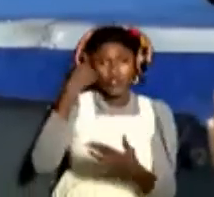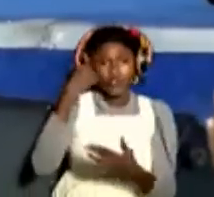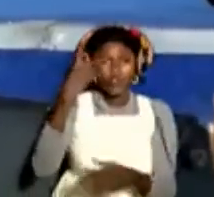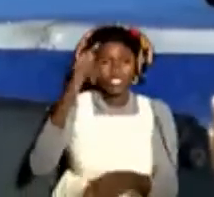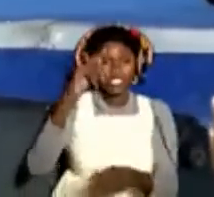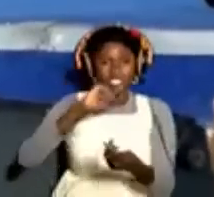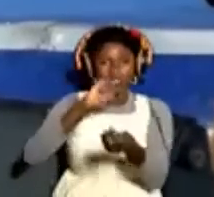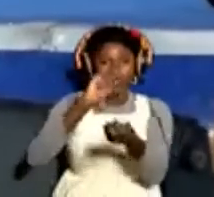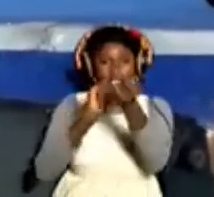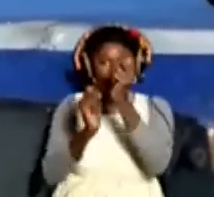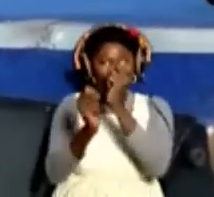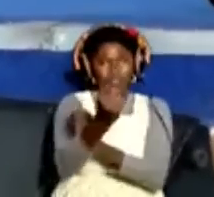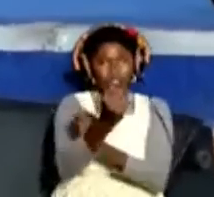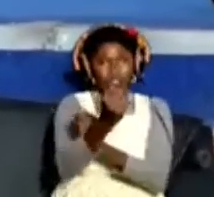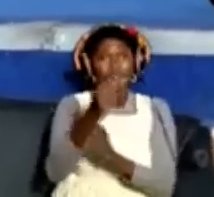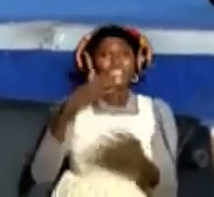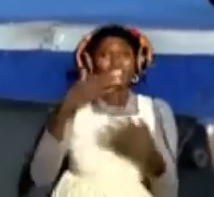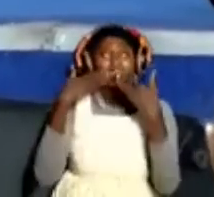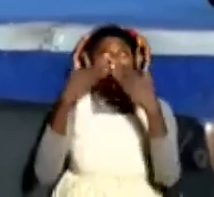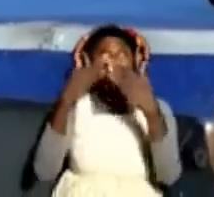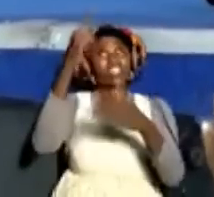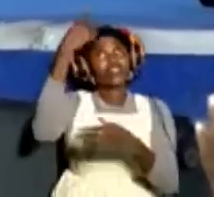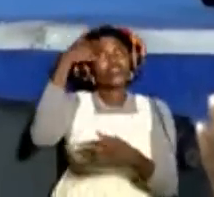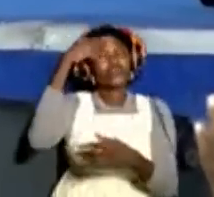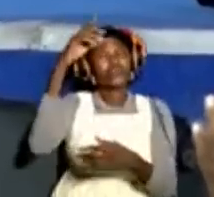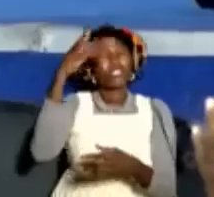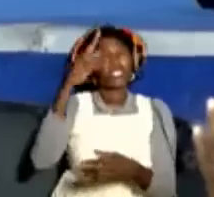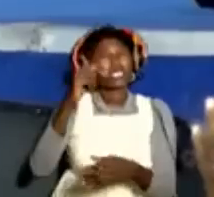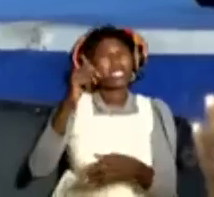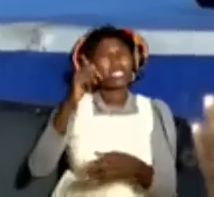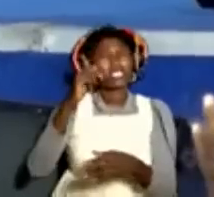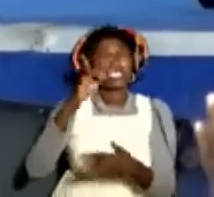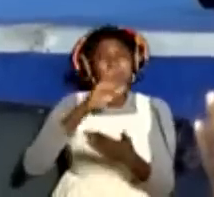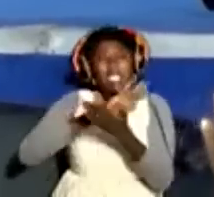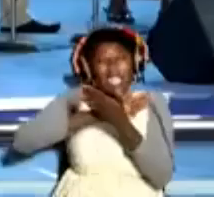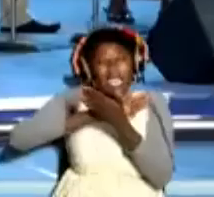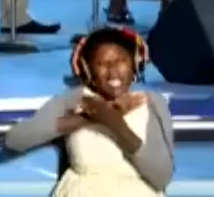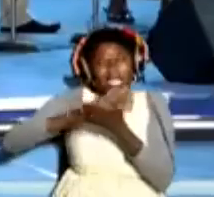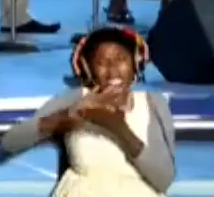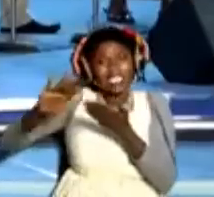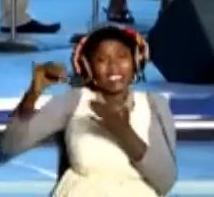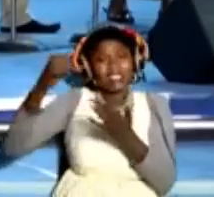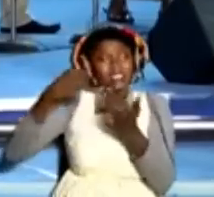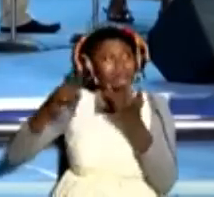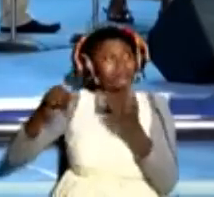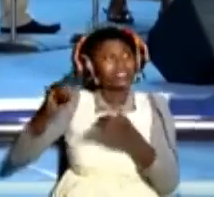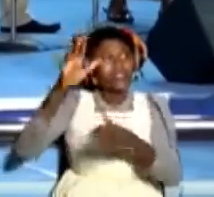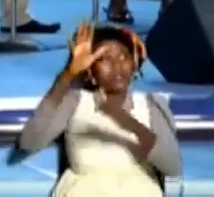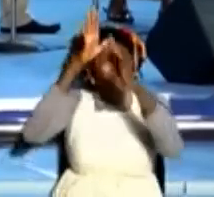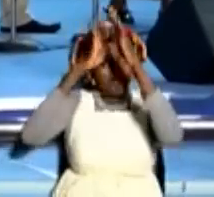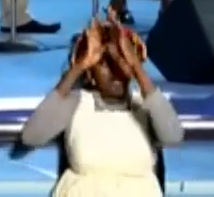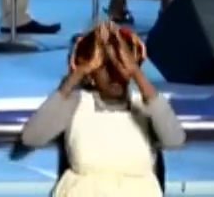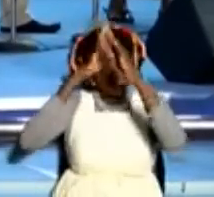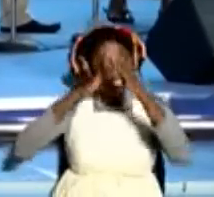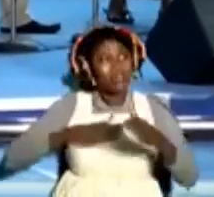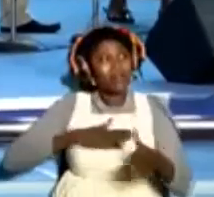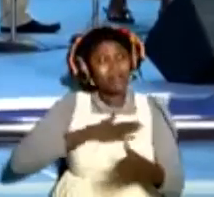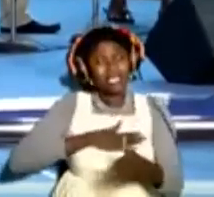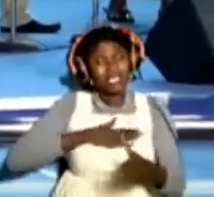of transformation. We thank you for this time of cleansing. Father